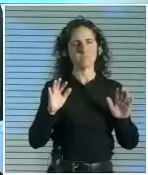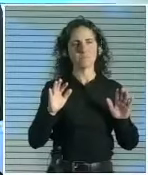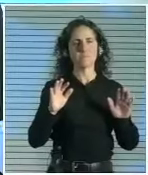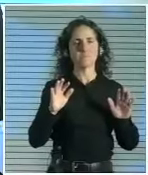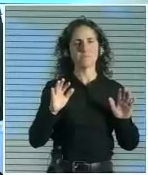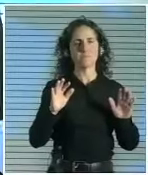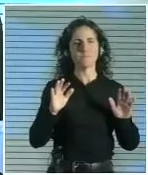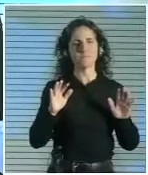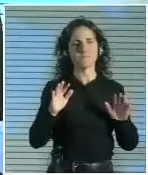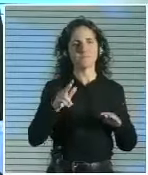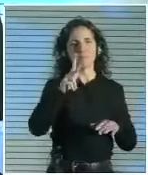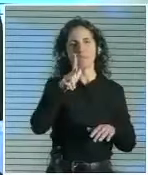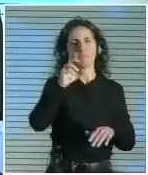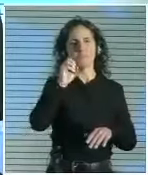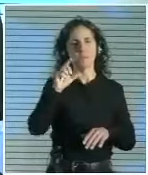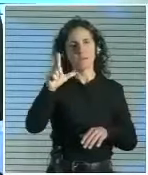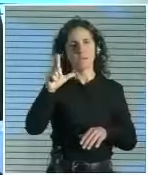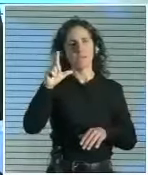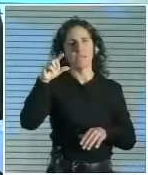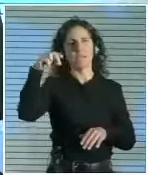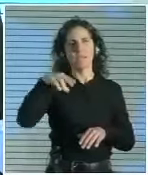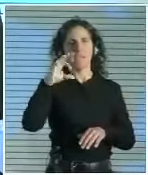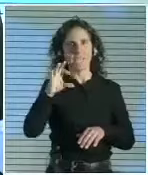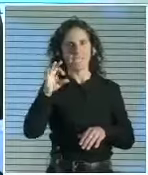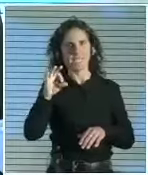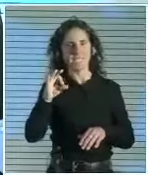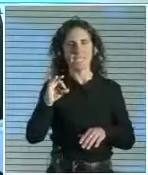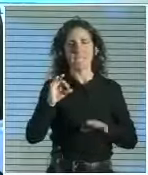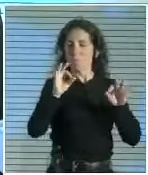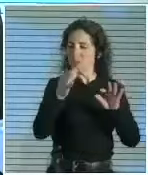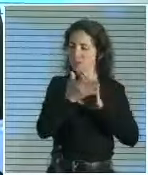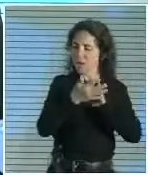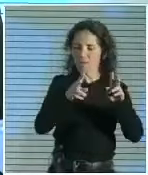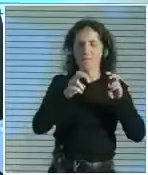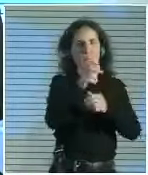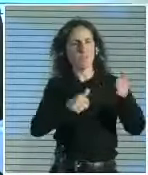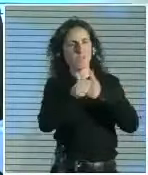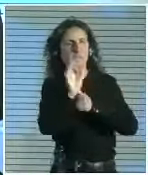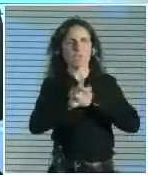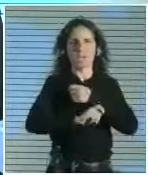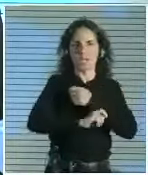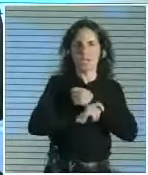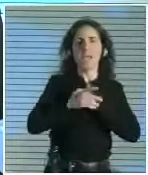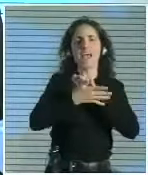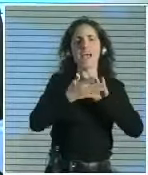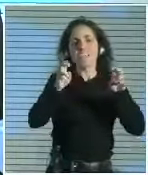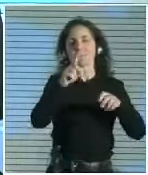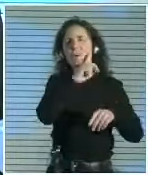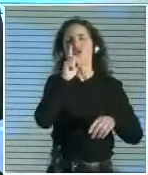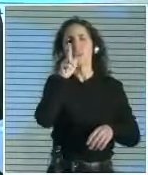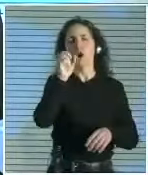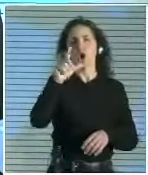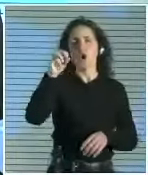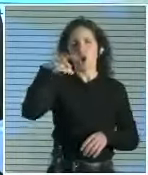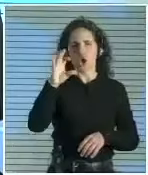we think about priorities and strategies, especially here at such a global forum, sometimes we even use the right hand gestures. We're sitting here at the global